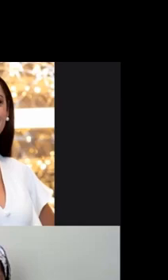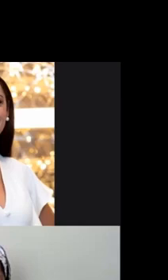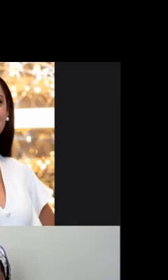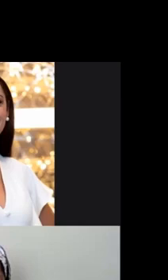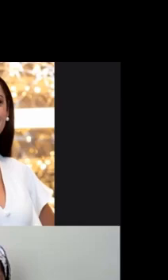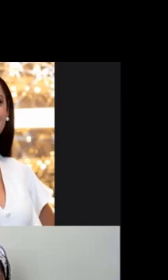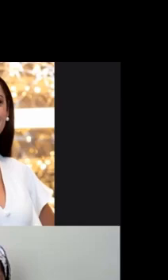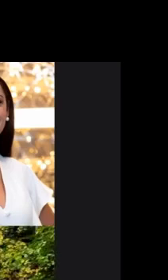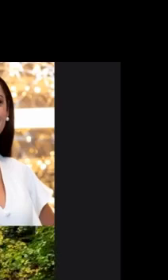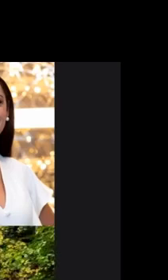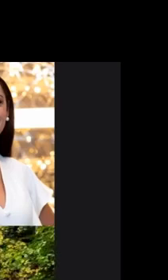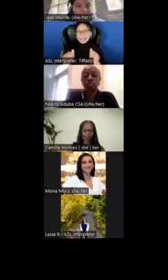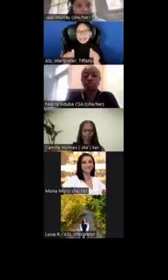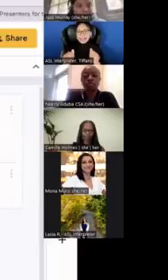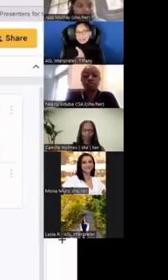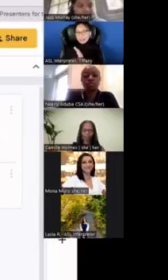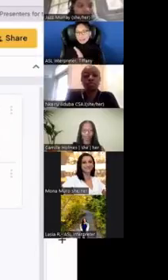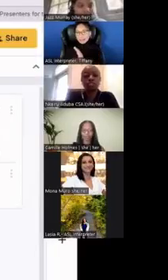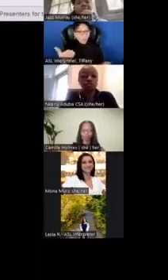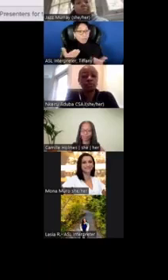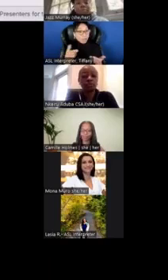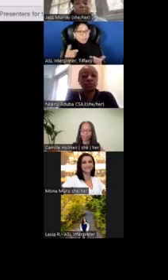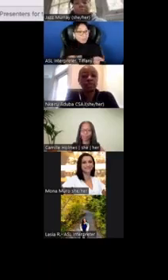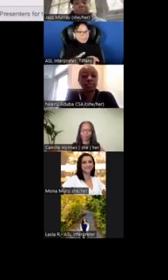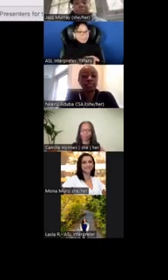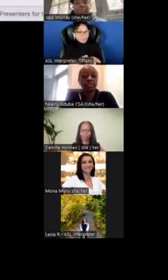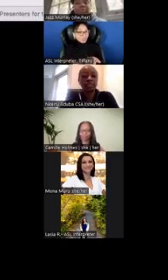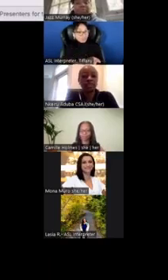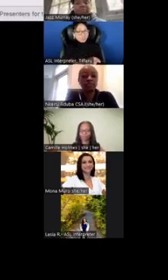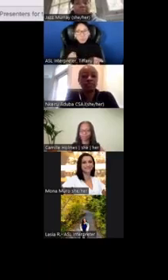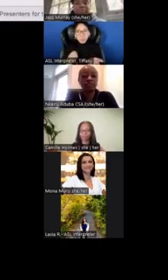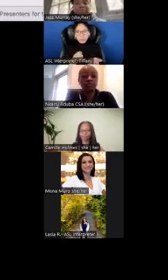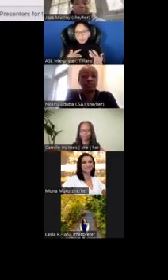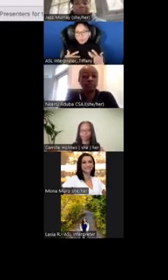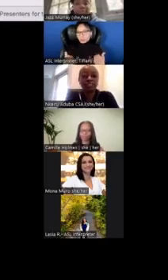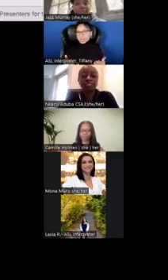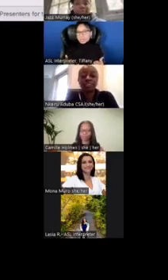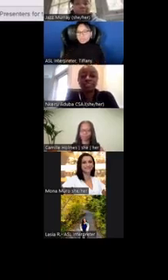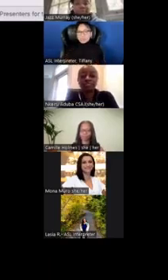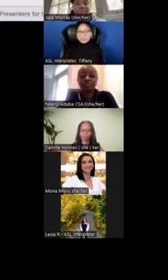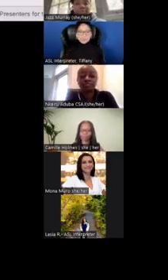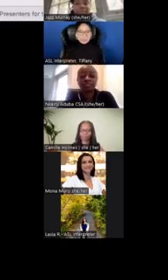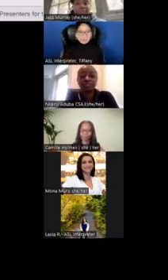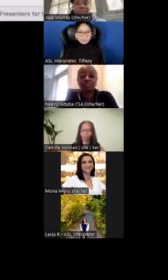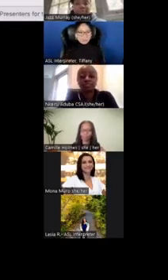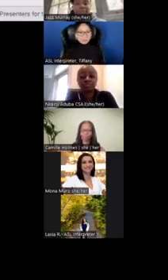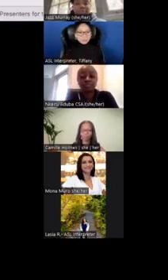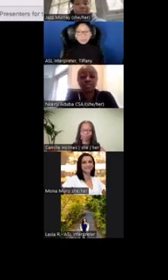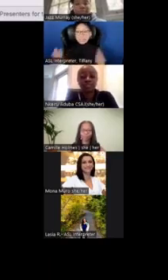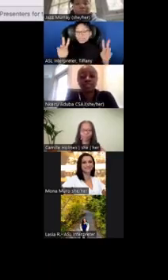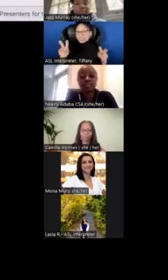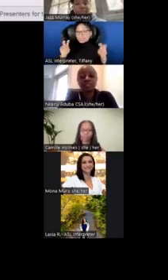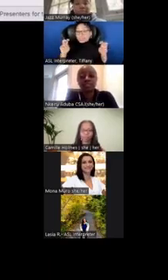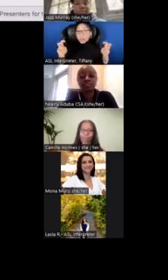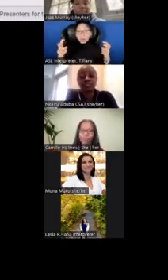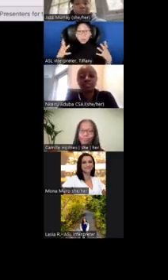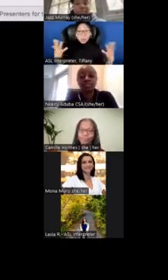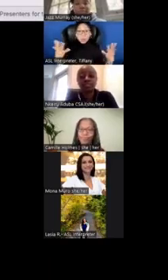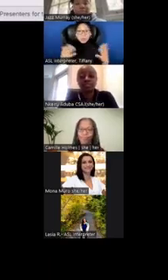at CSAJ. Welcome to this discussion. We're very excited to have you all here. The title of our discussion today